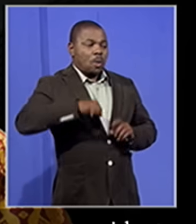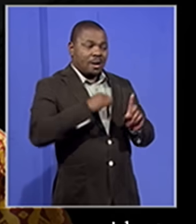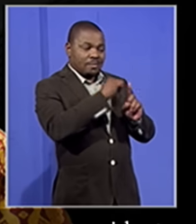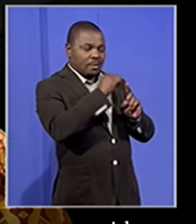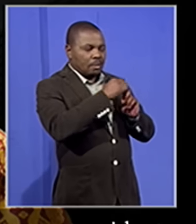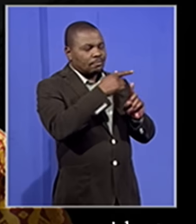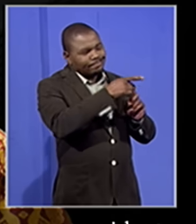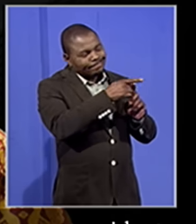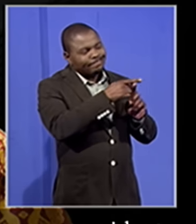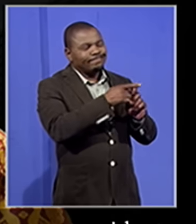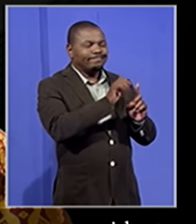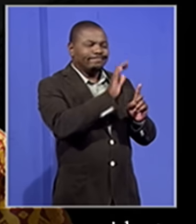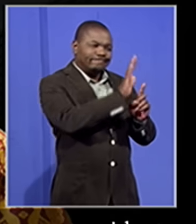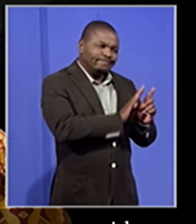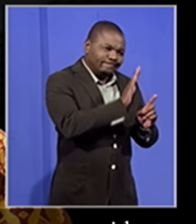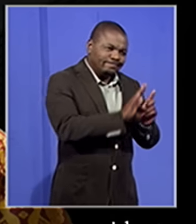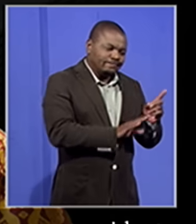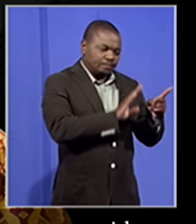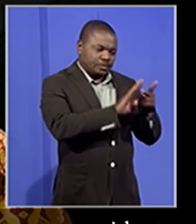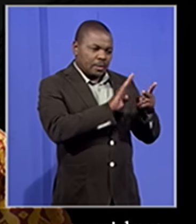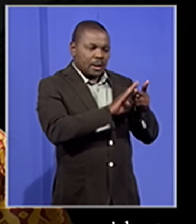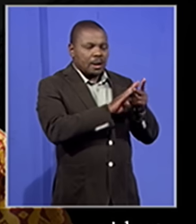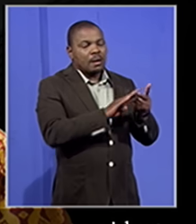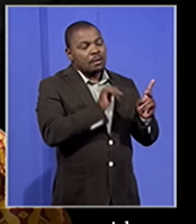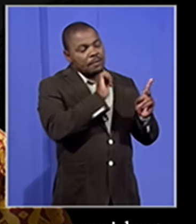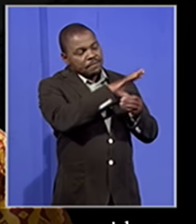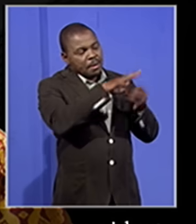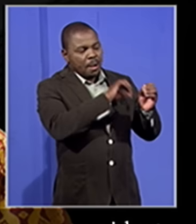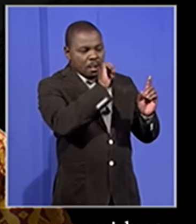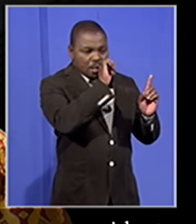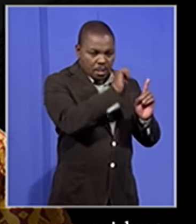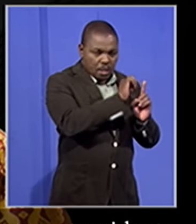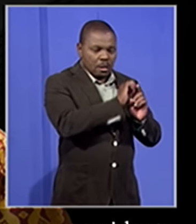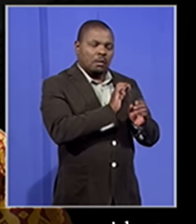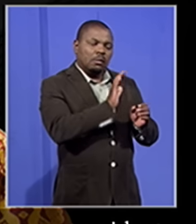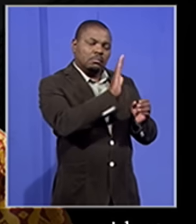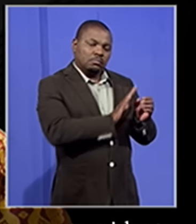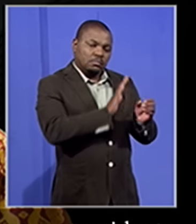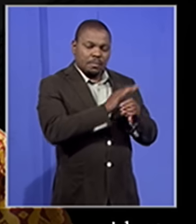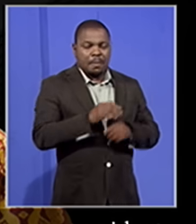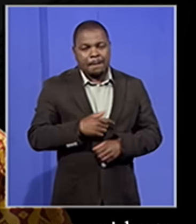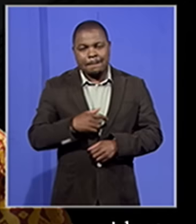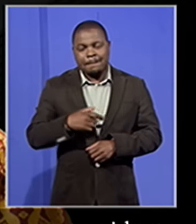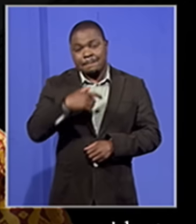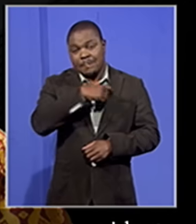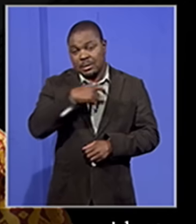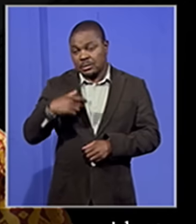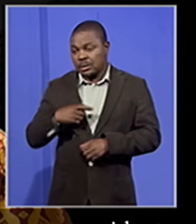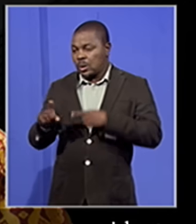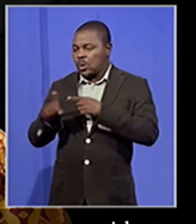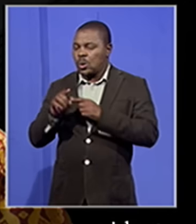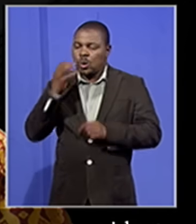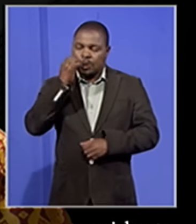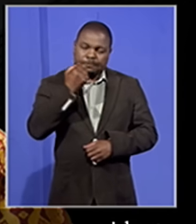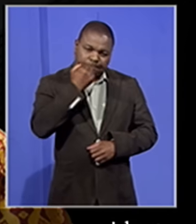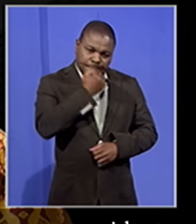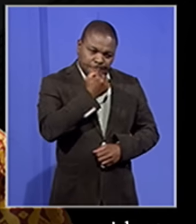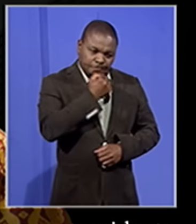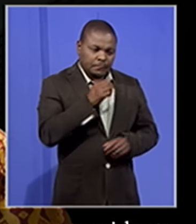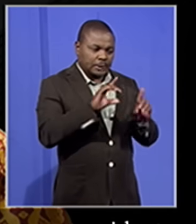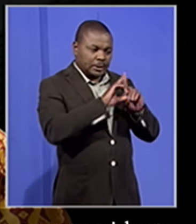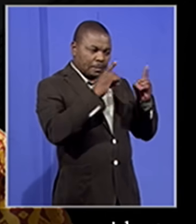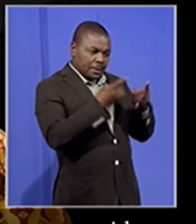Phyllis Buthelezi, and the ambassador's extended family. The President extends his sympathies to the Ministry